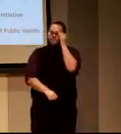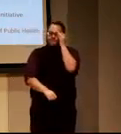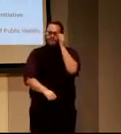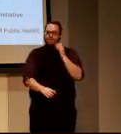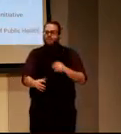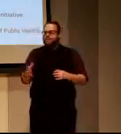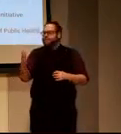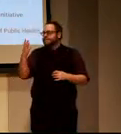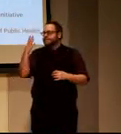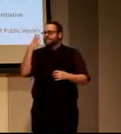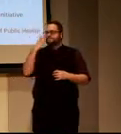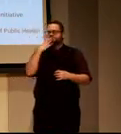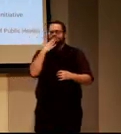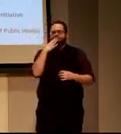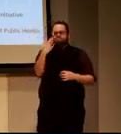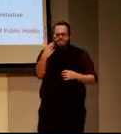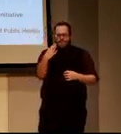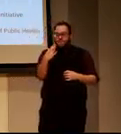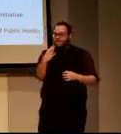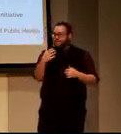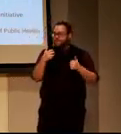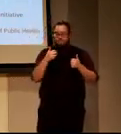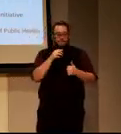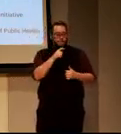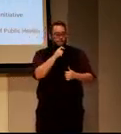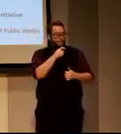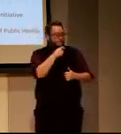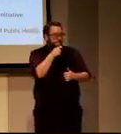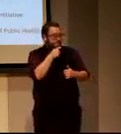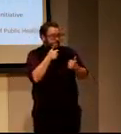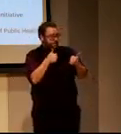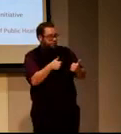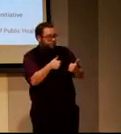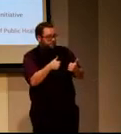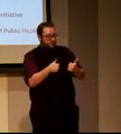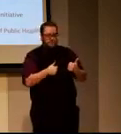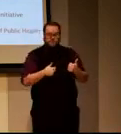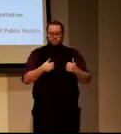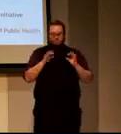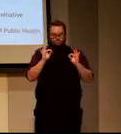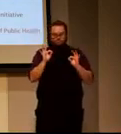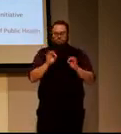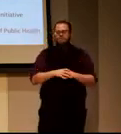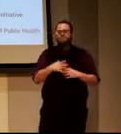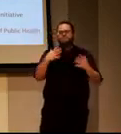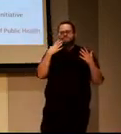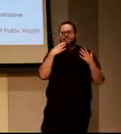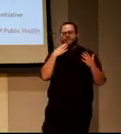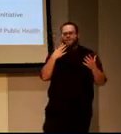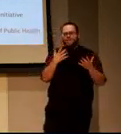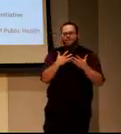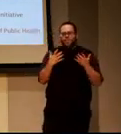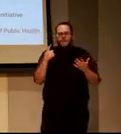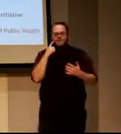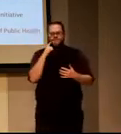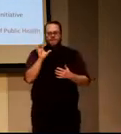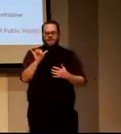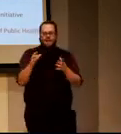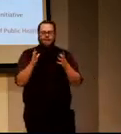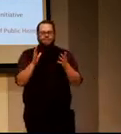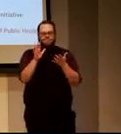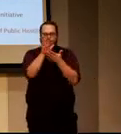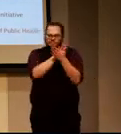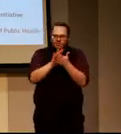Well, thank you so much. Are we good, mic-wise? Yes? Yeah. Thank you so much for that